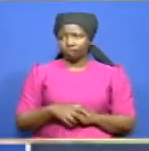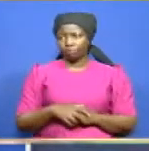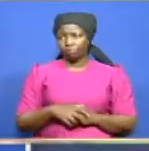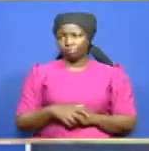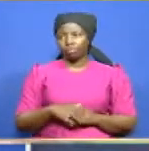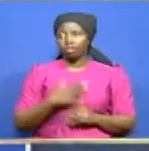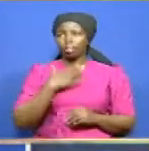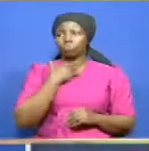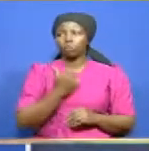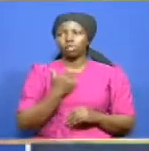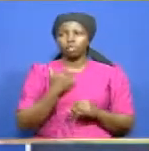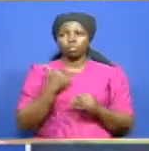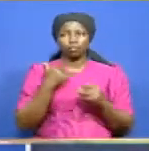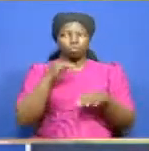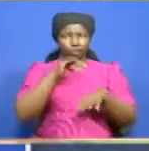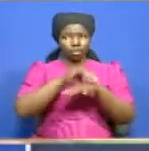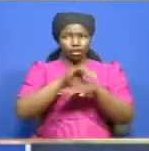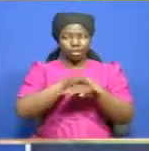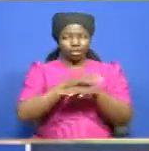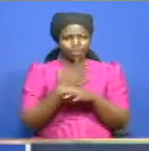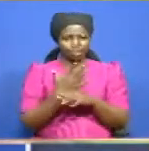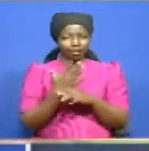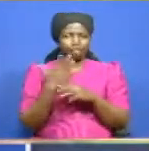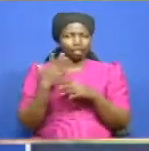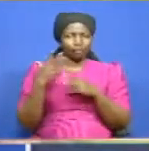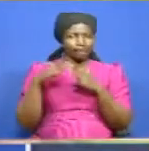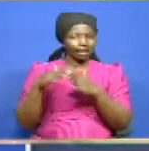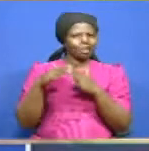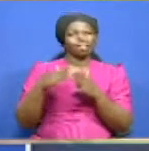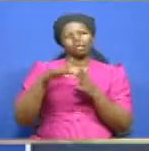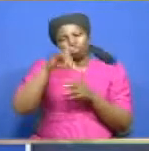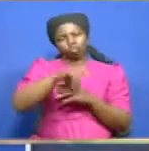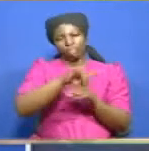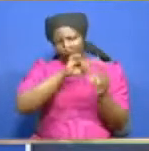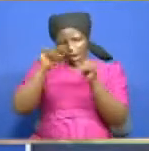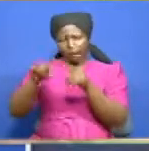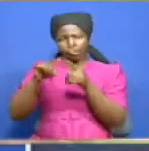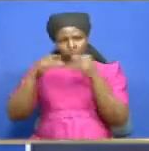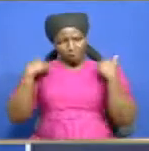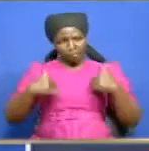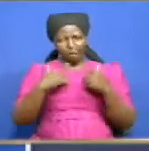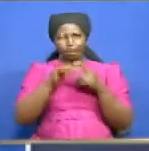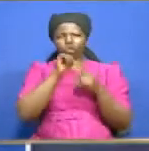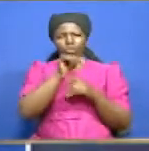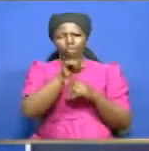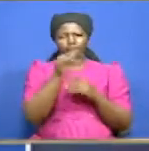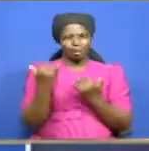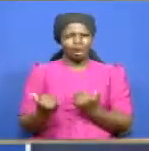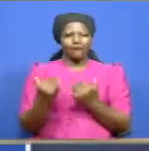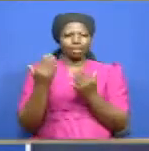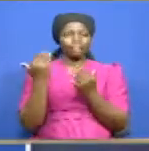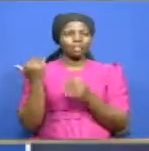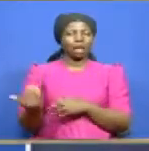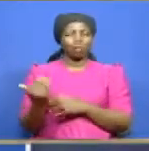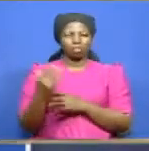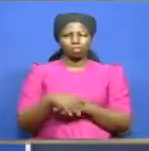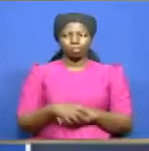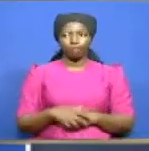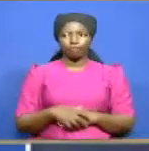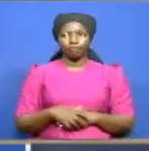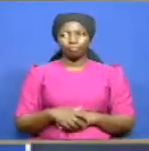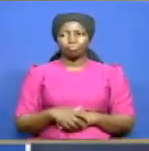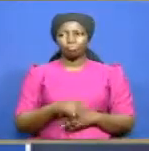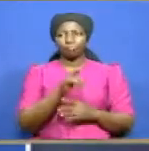Ama anataka urafiki mwingine, hata angekuja mimi mwenyewe. Mimi ndio huyu kulika aende kwa mtoto yangu mtoko kama huyo. Sasa mtoto amekaa nyumbani bila